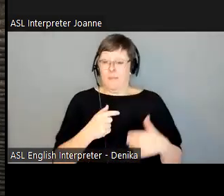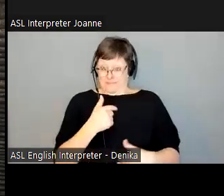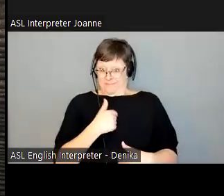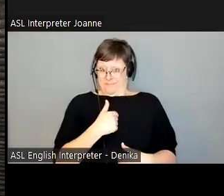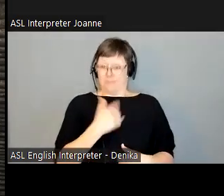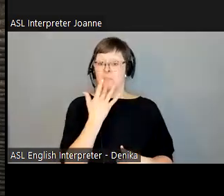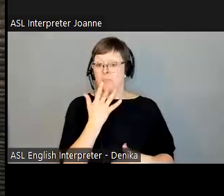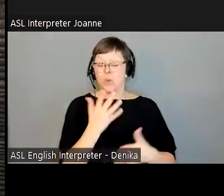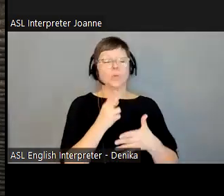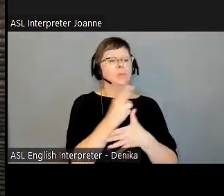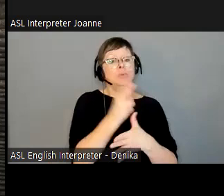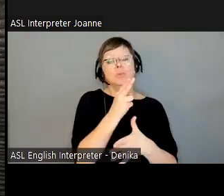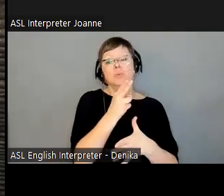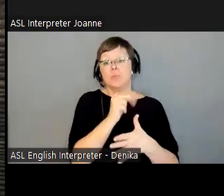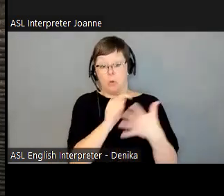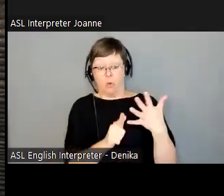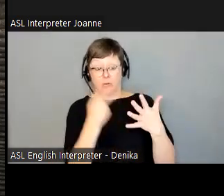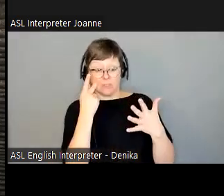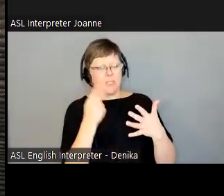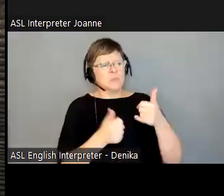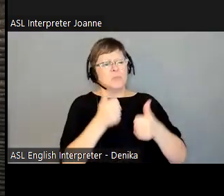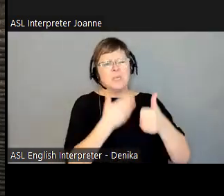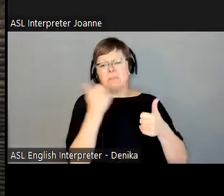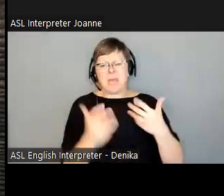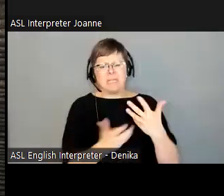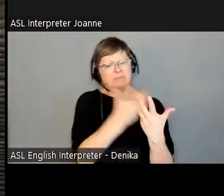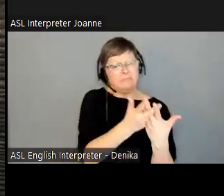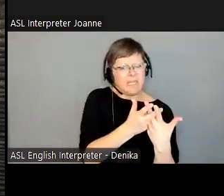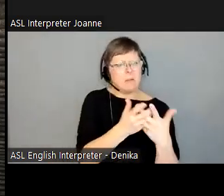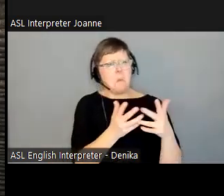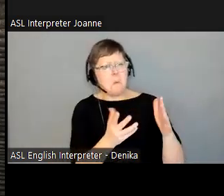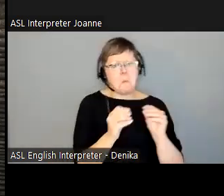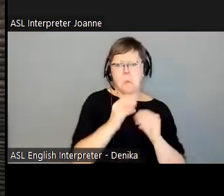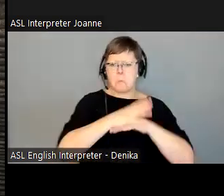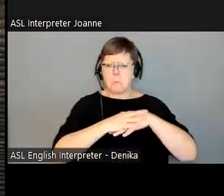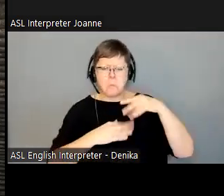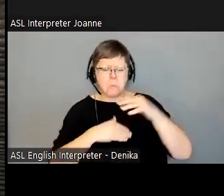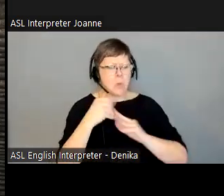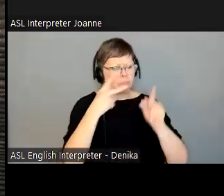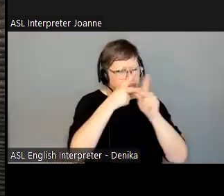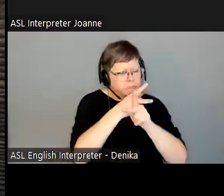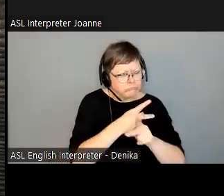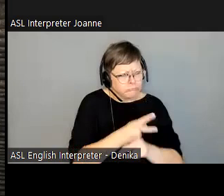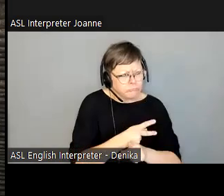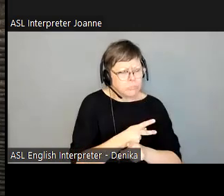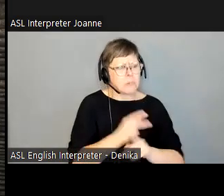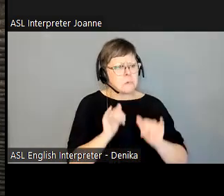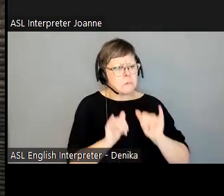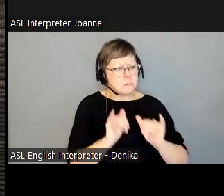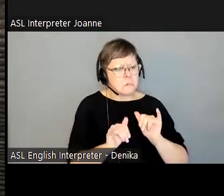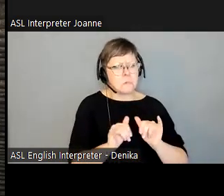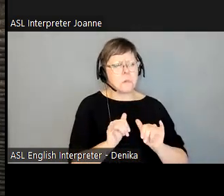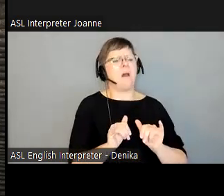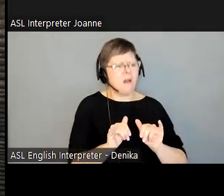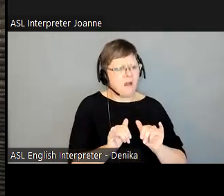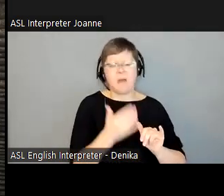on different ones. And as you get more comfortable with social media and analytics and things like that, you can see, you know, the best times